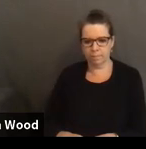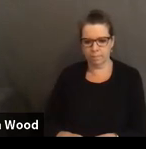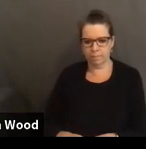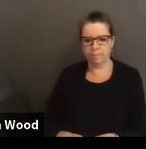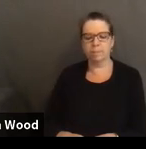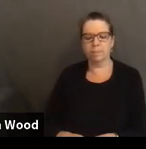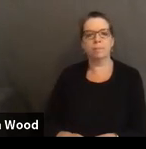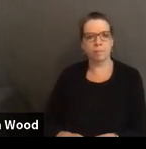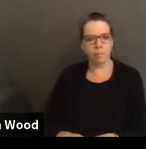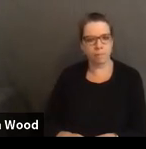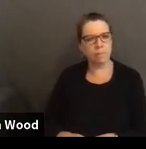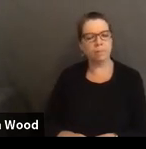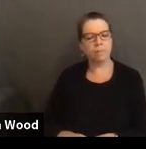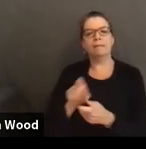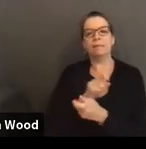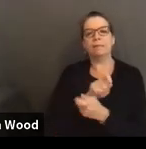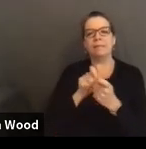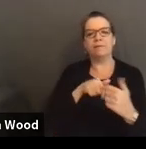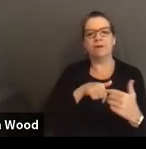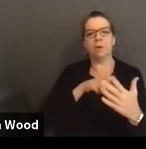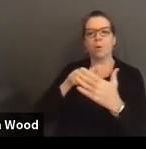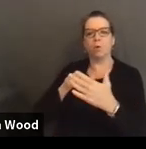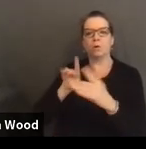approaches that your district may choose to